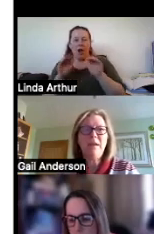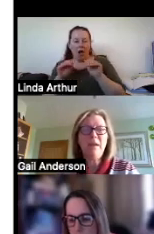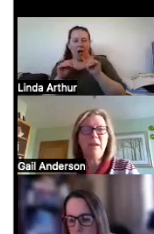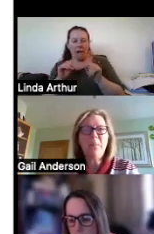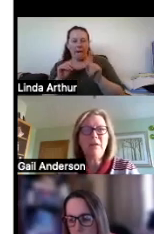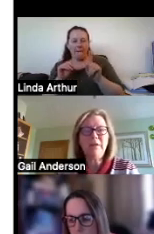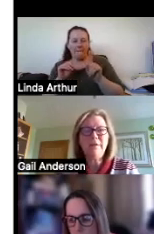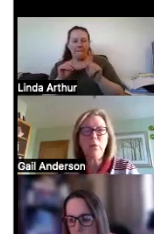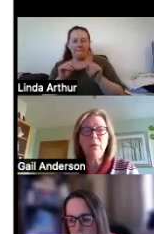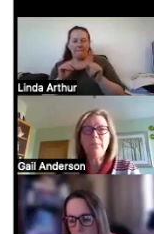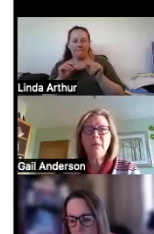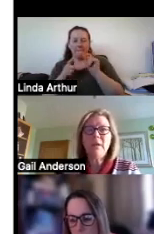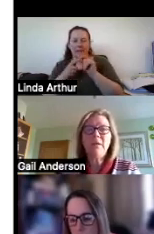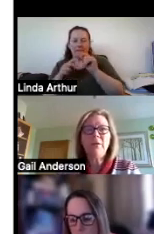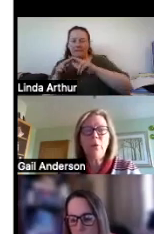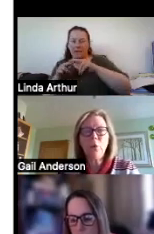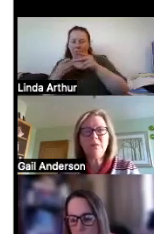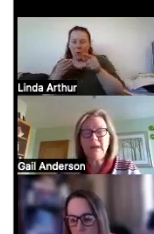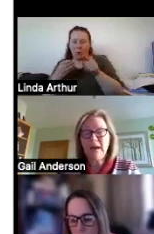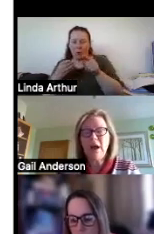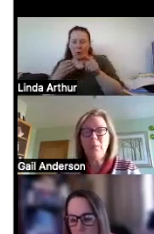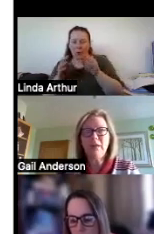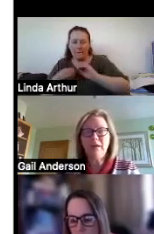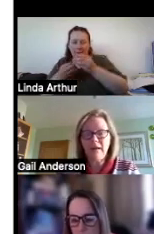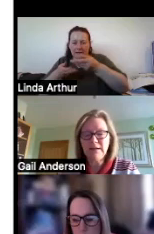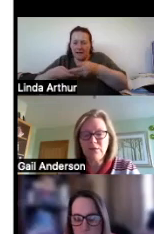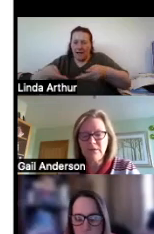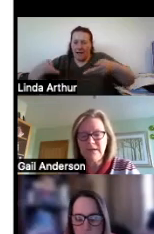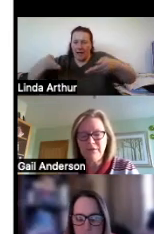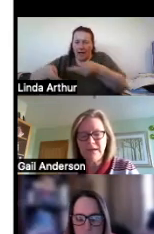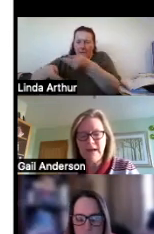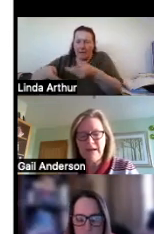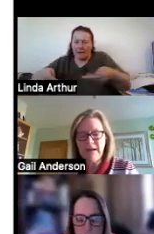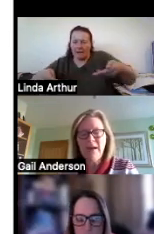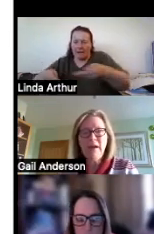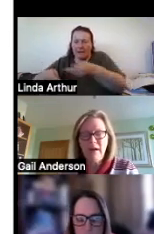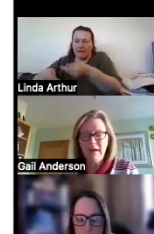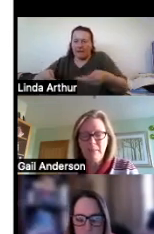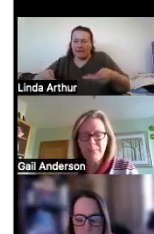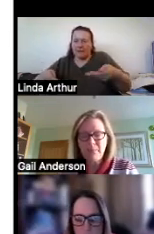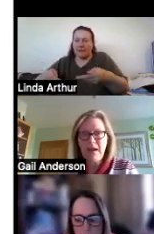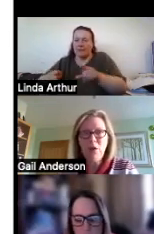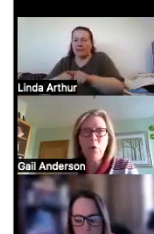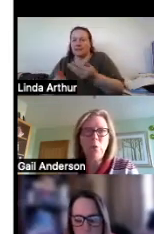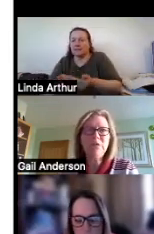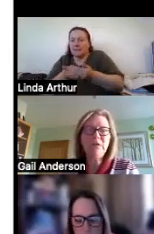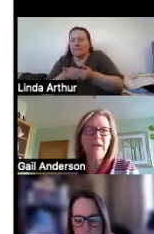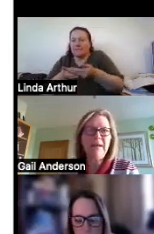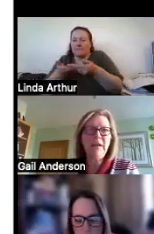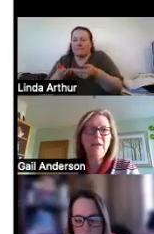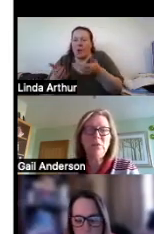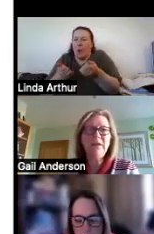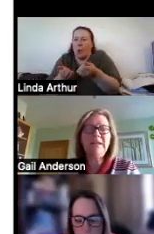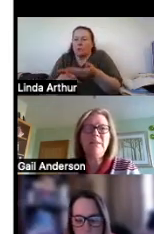the pelvic floor forms that hammock, that sort of safety net, and holds